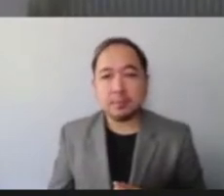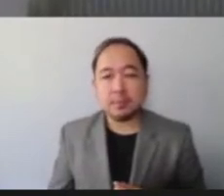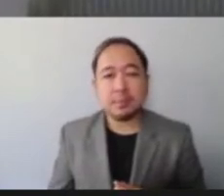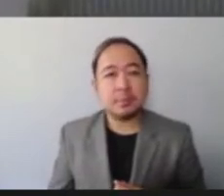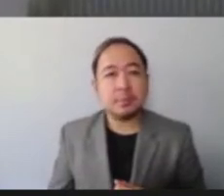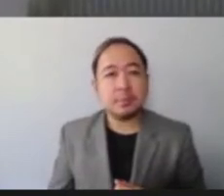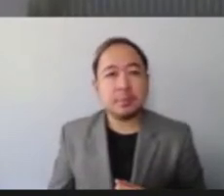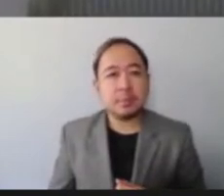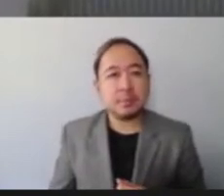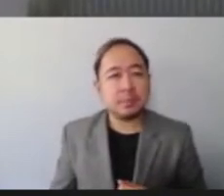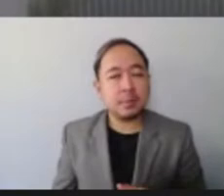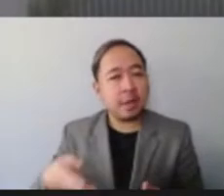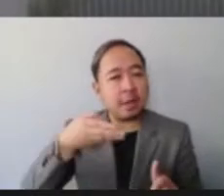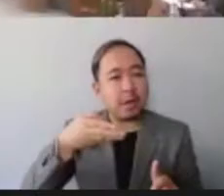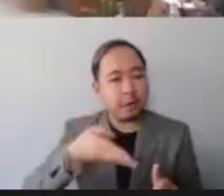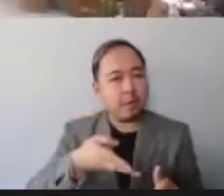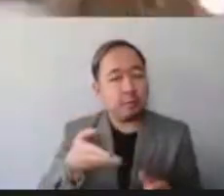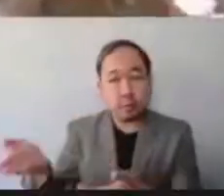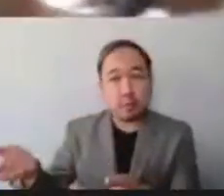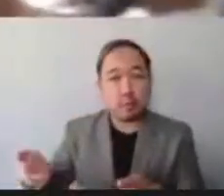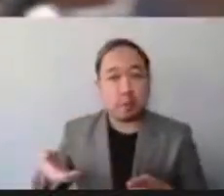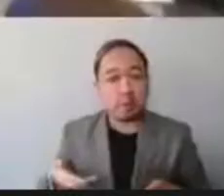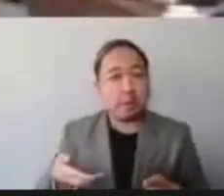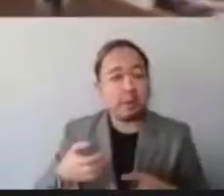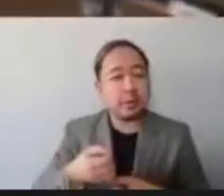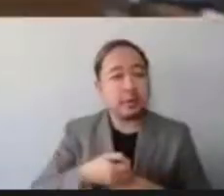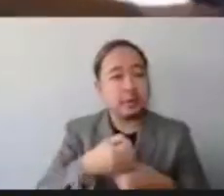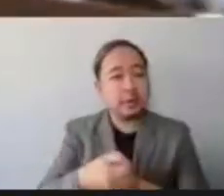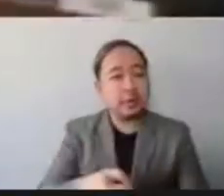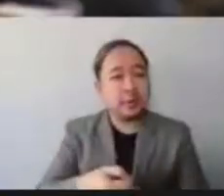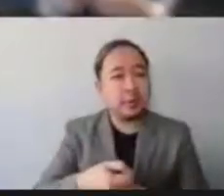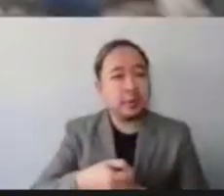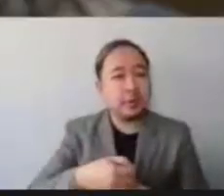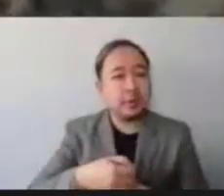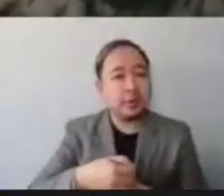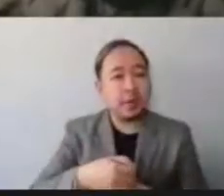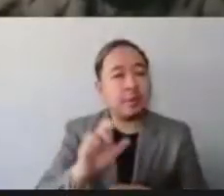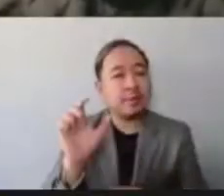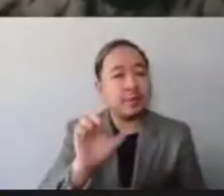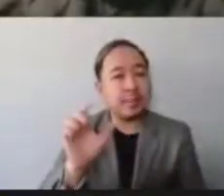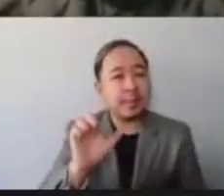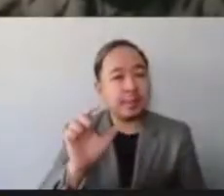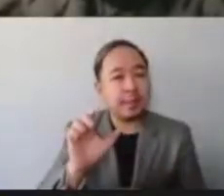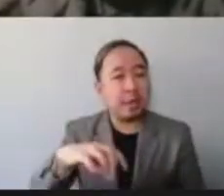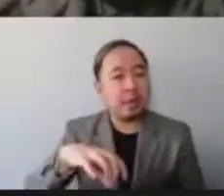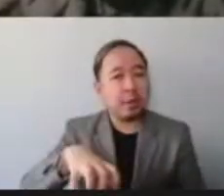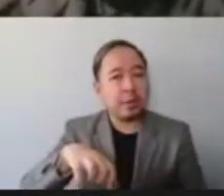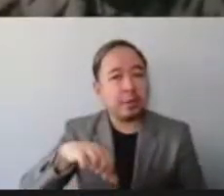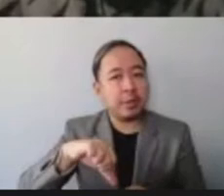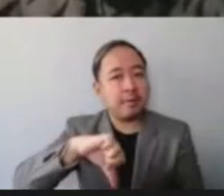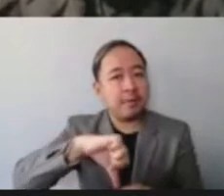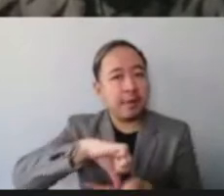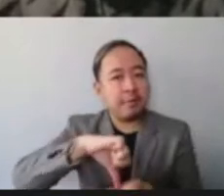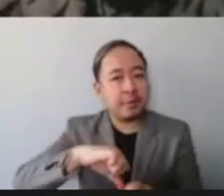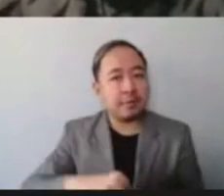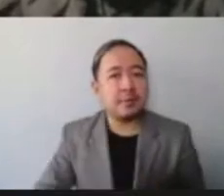I recognized that this thing is a delegated from the Islamic Republic of Iran yeah